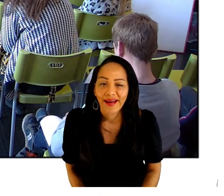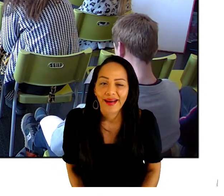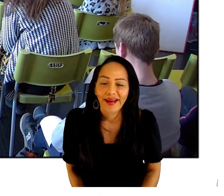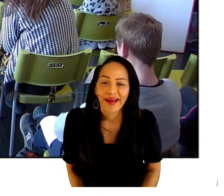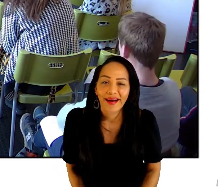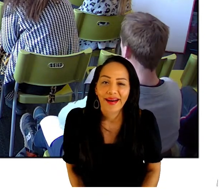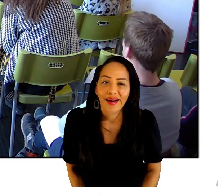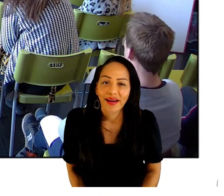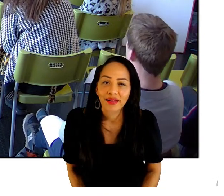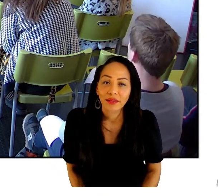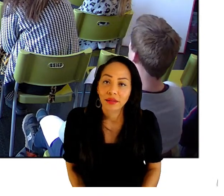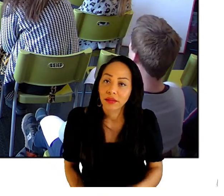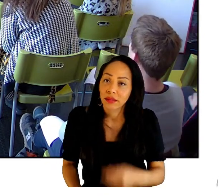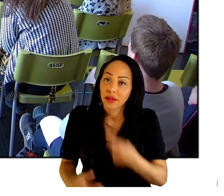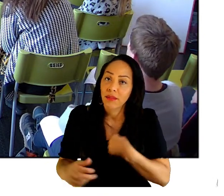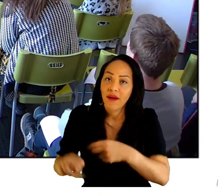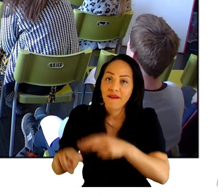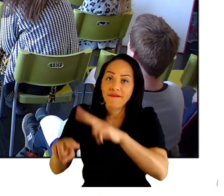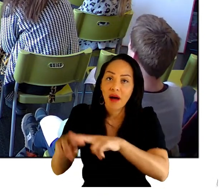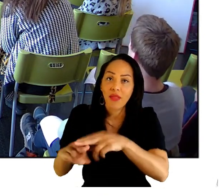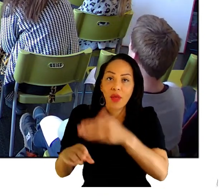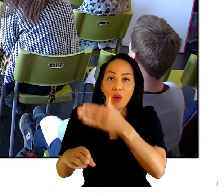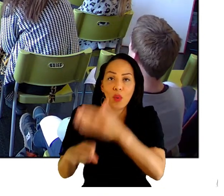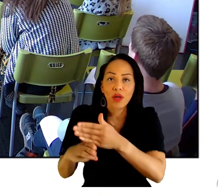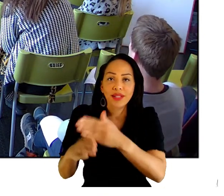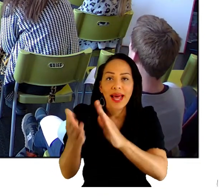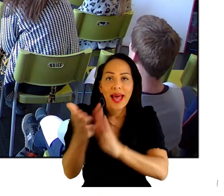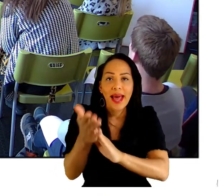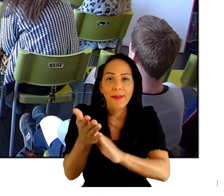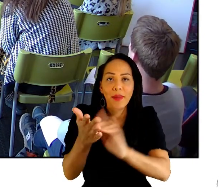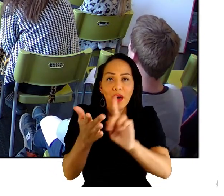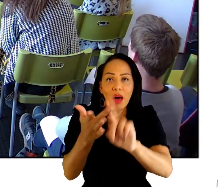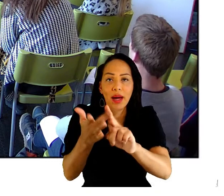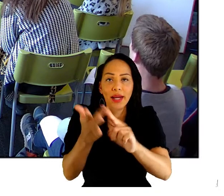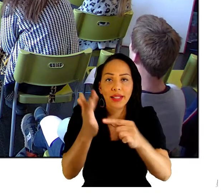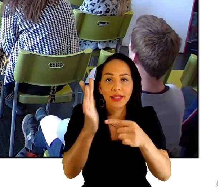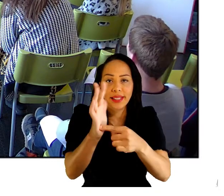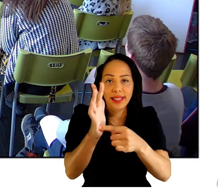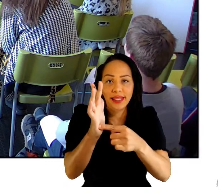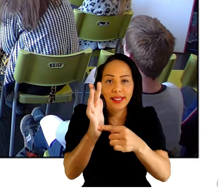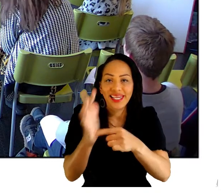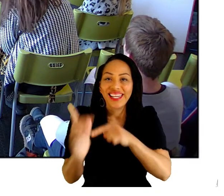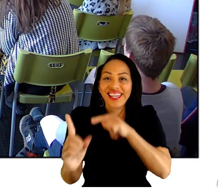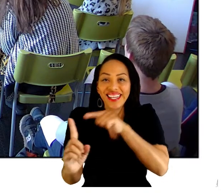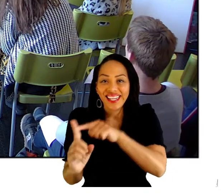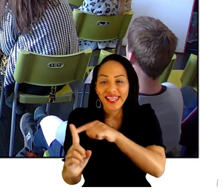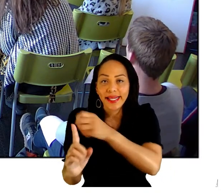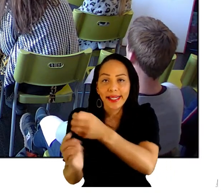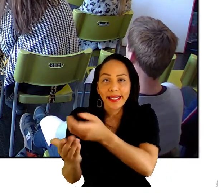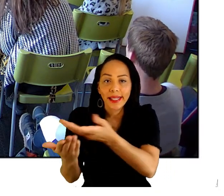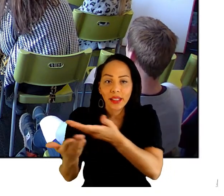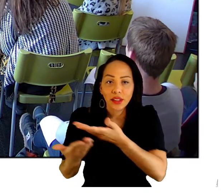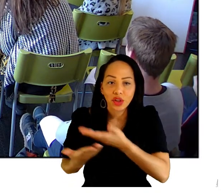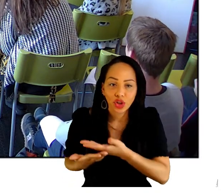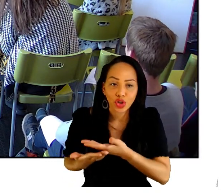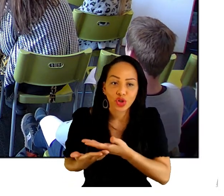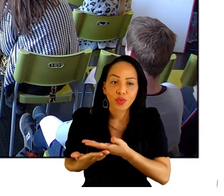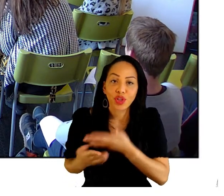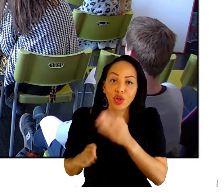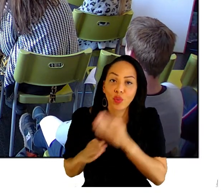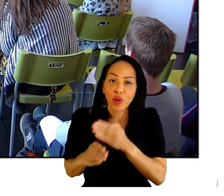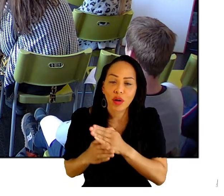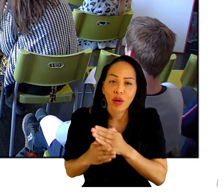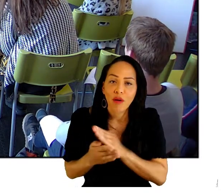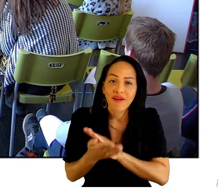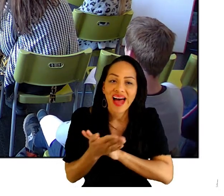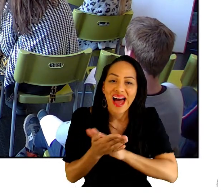My dad worked at MIT, and he introduced me to the work of Harold Edgerton. You've all seen the apple